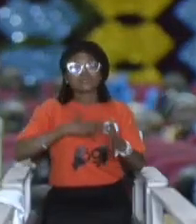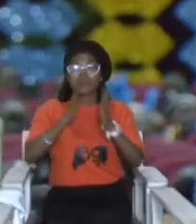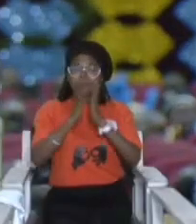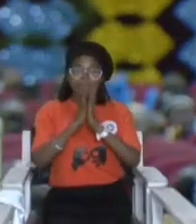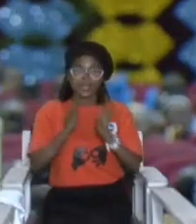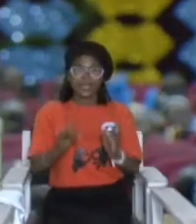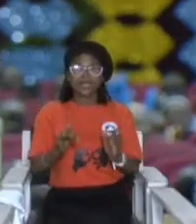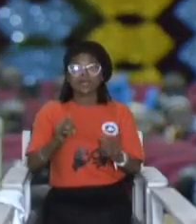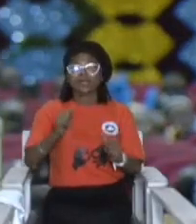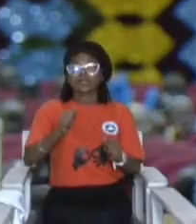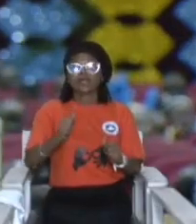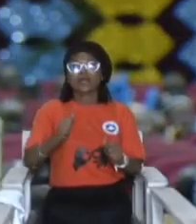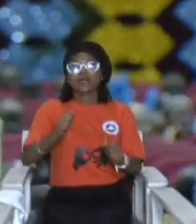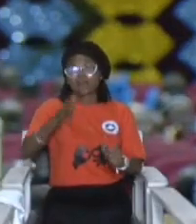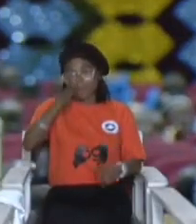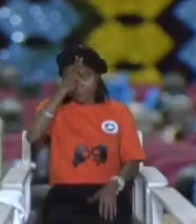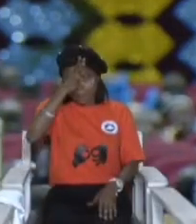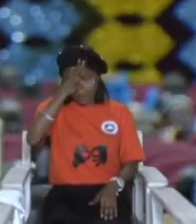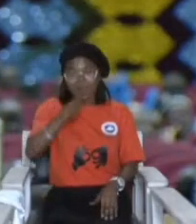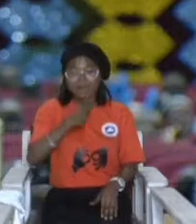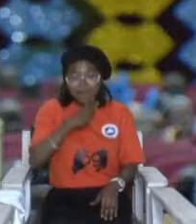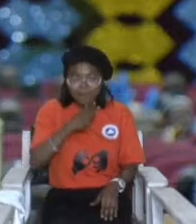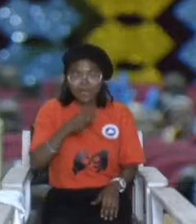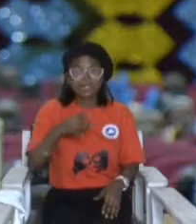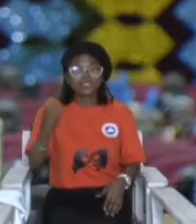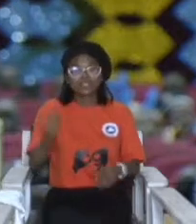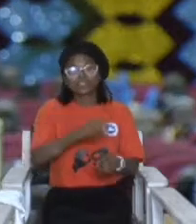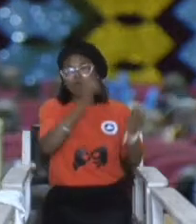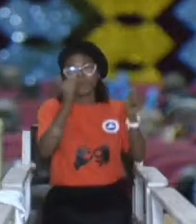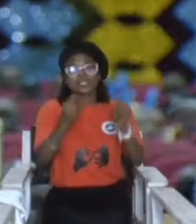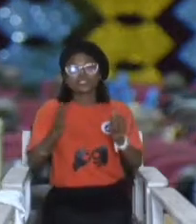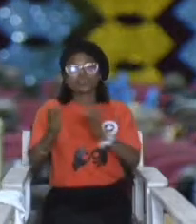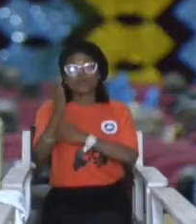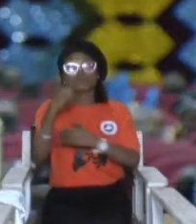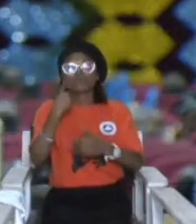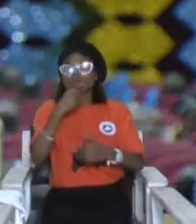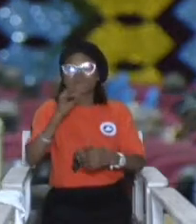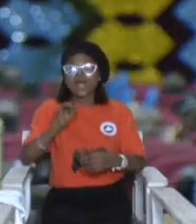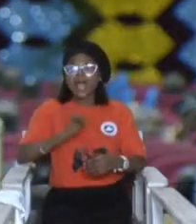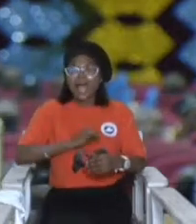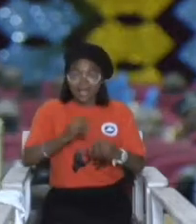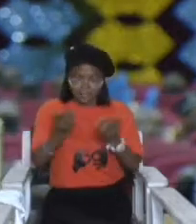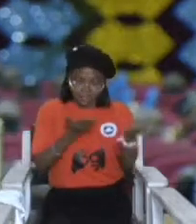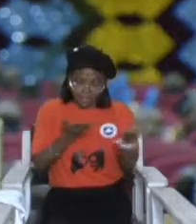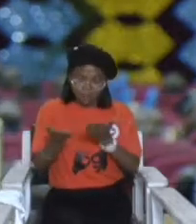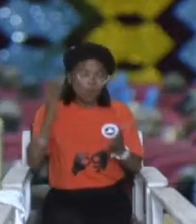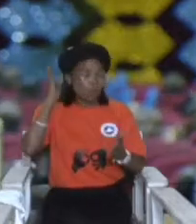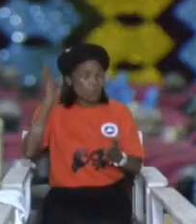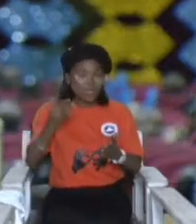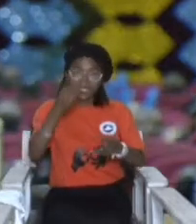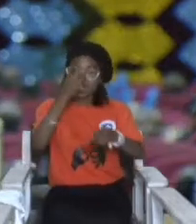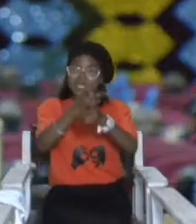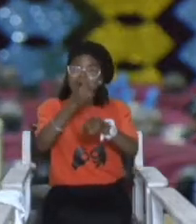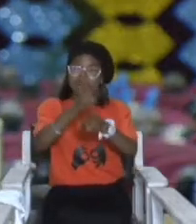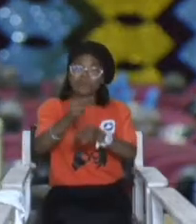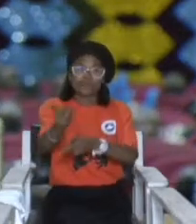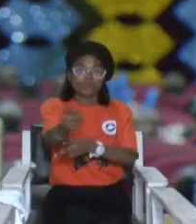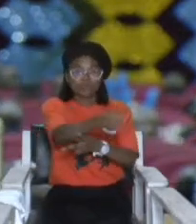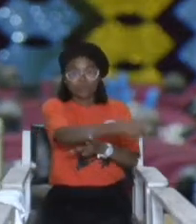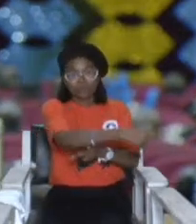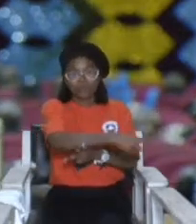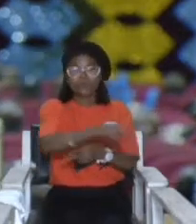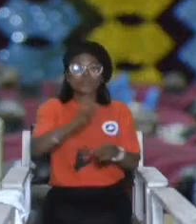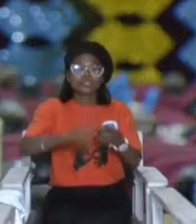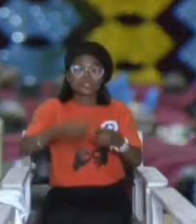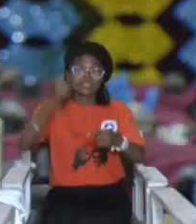Daddy and Mommy, that the Almighty God whom I serve will keep you until the end